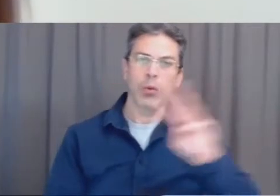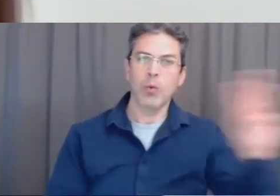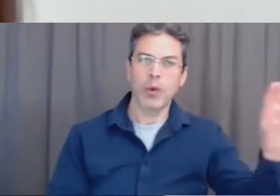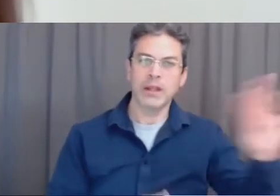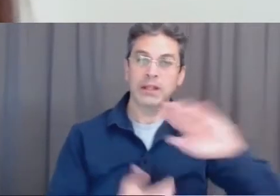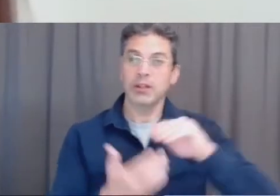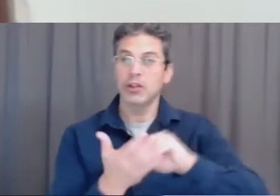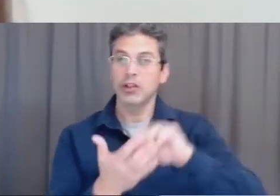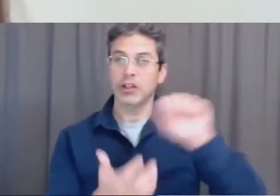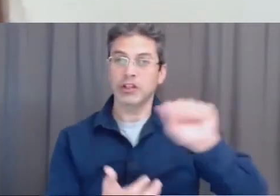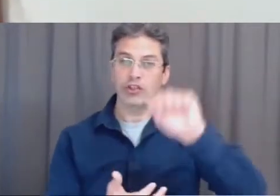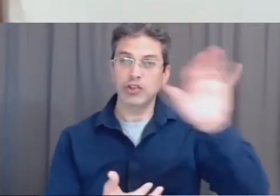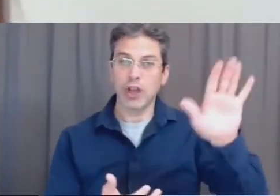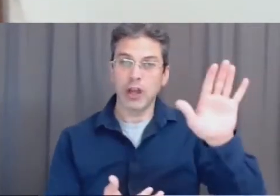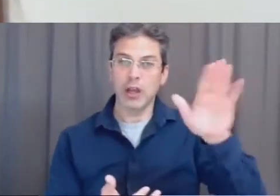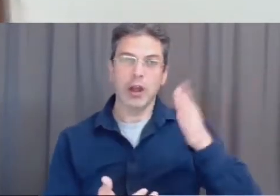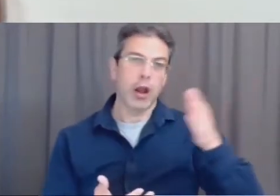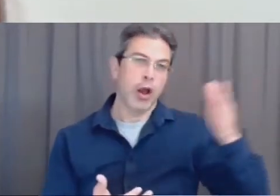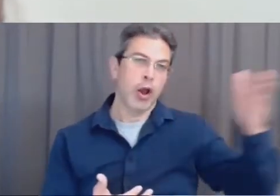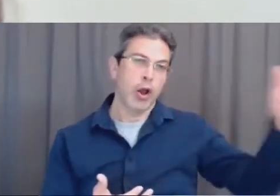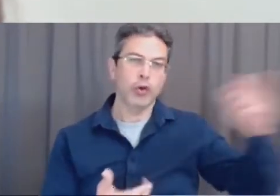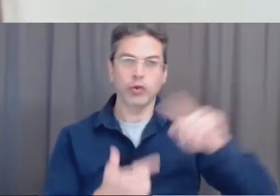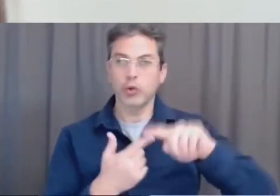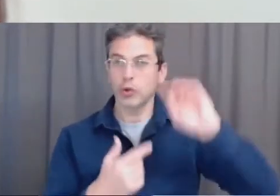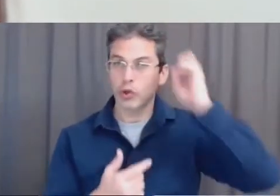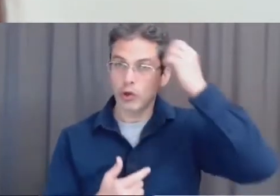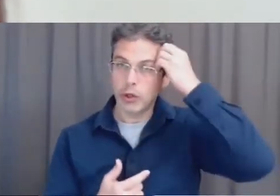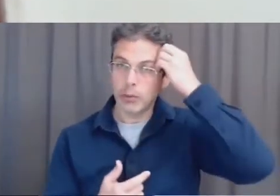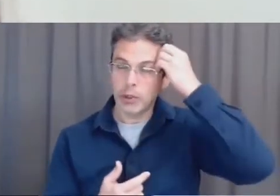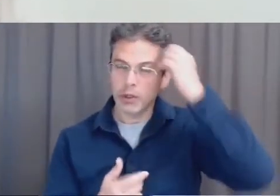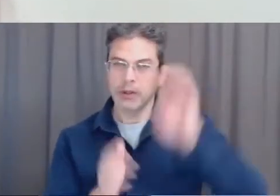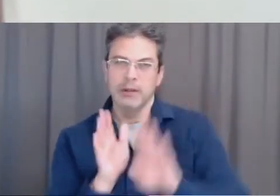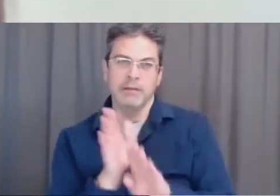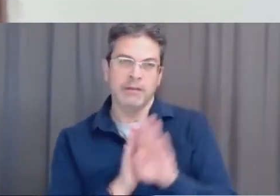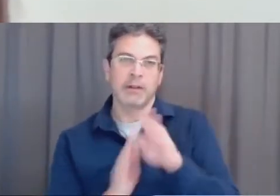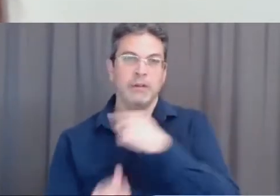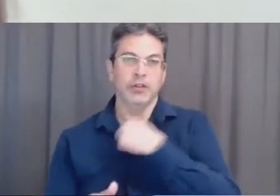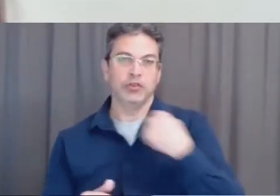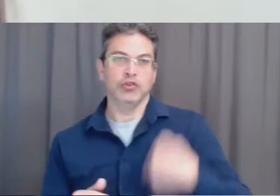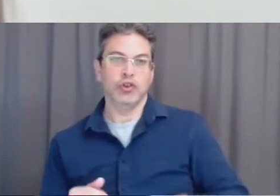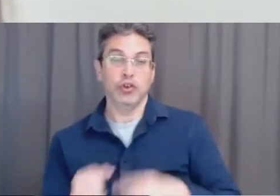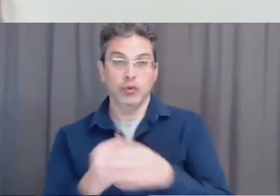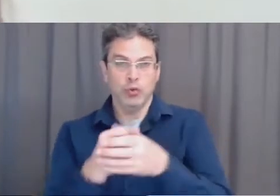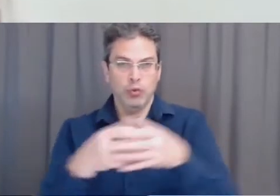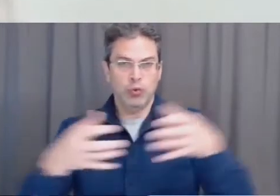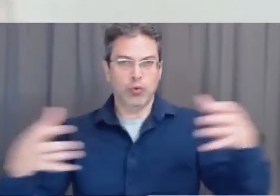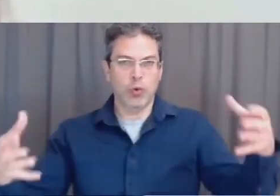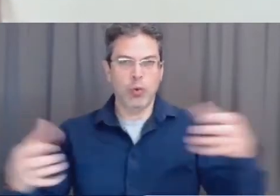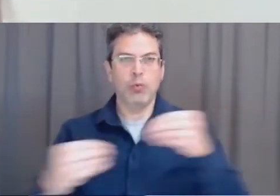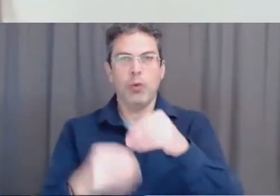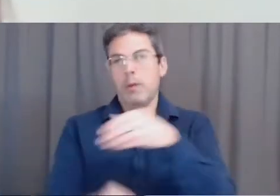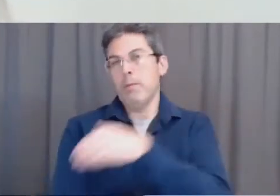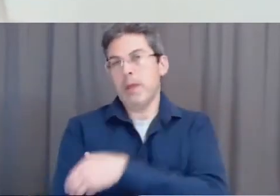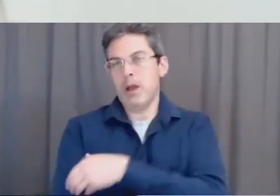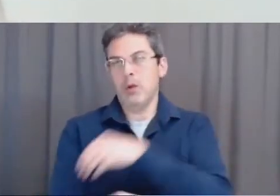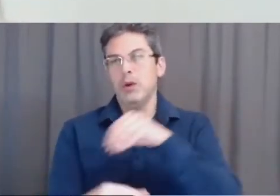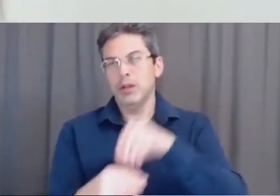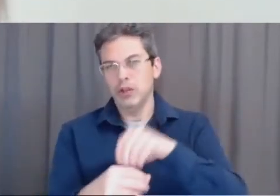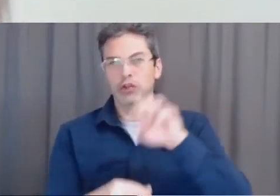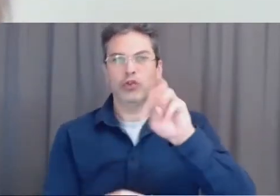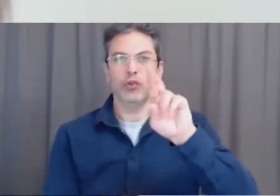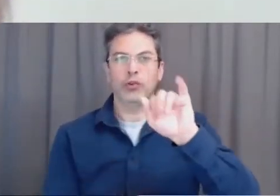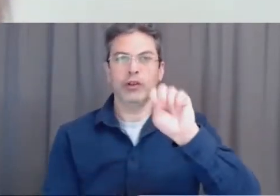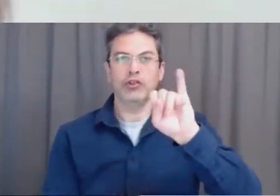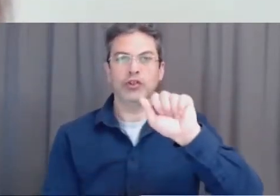onwards towards Europe, to facilitate China's growth as a Eurasian power. And in order to hedge